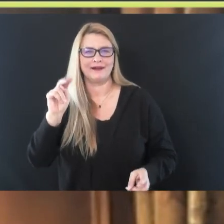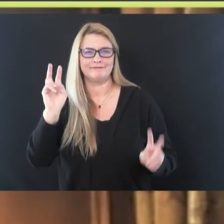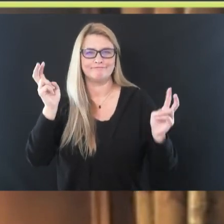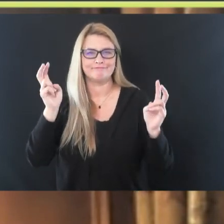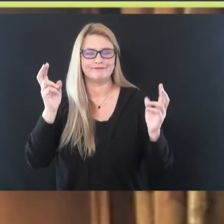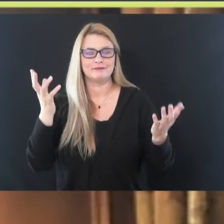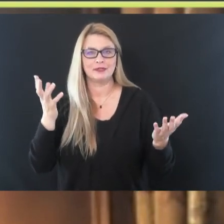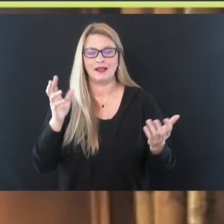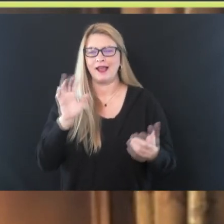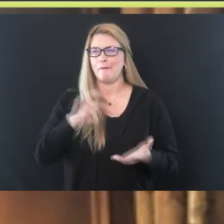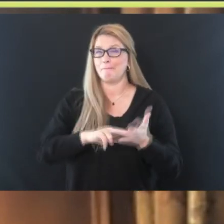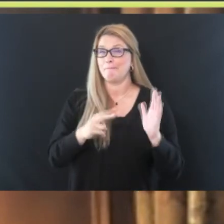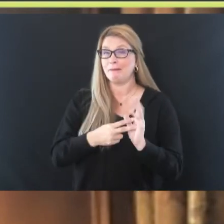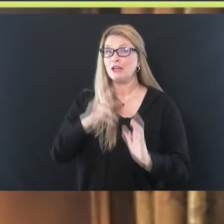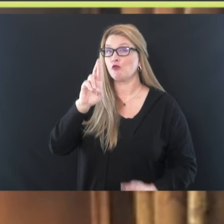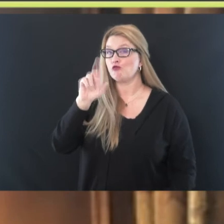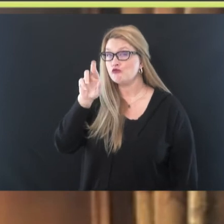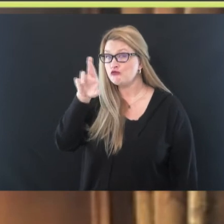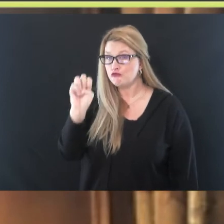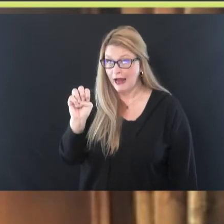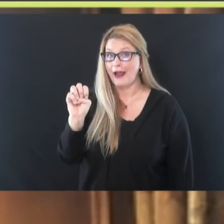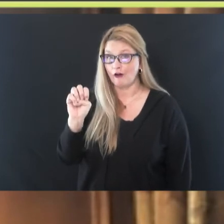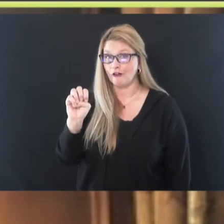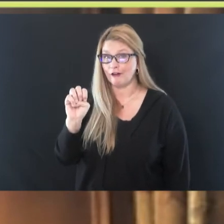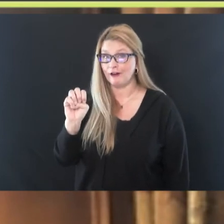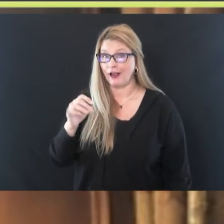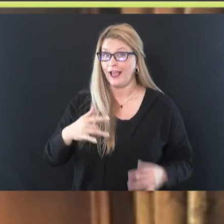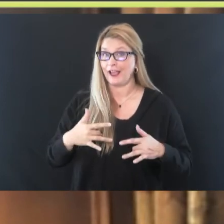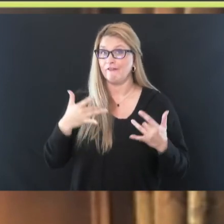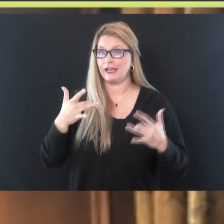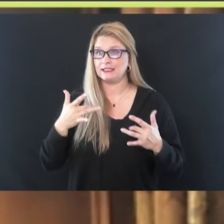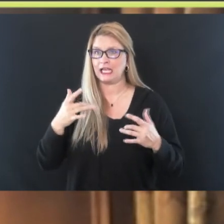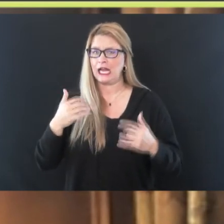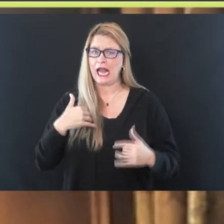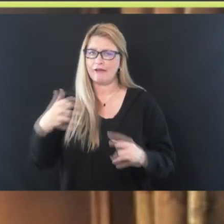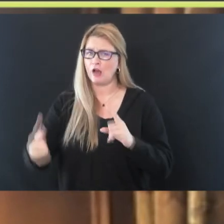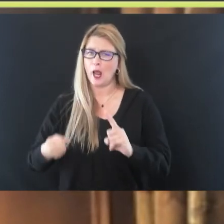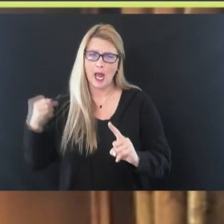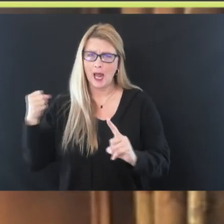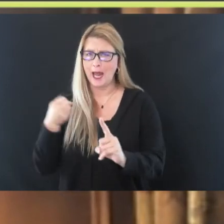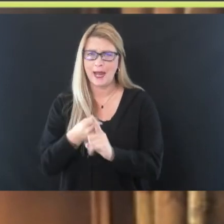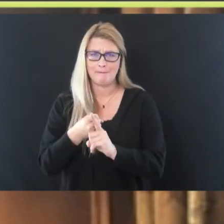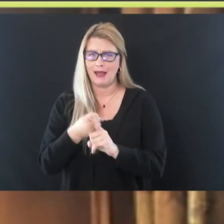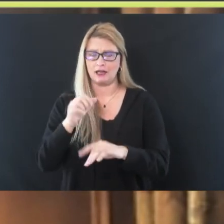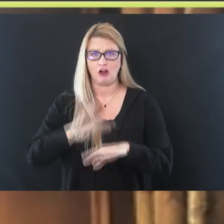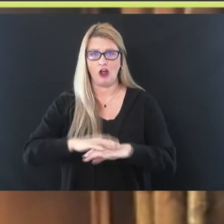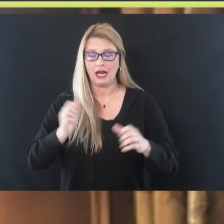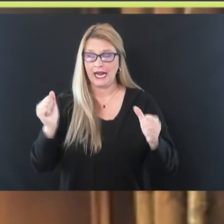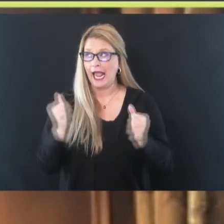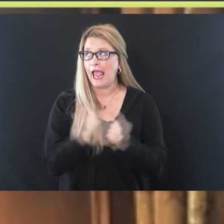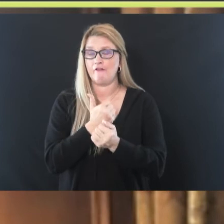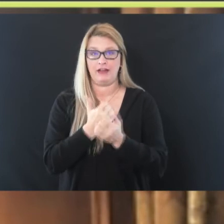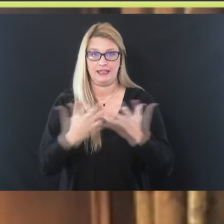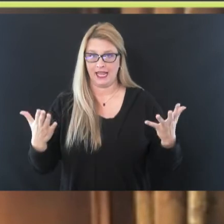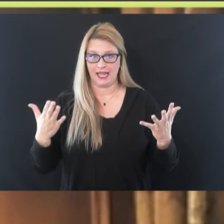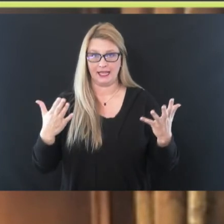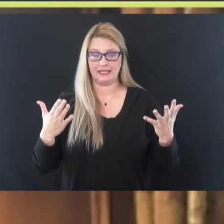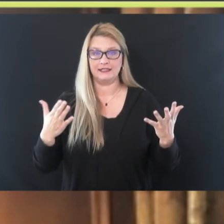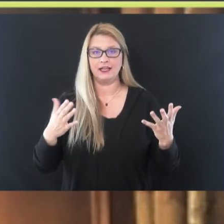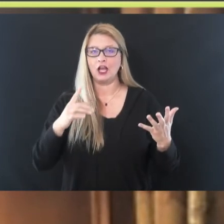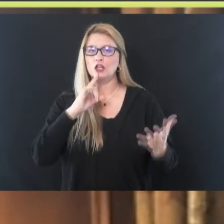events that have catastrophic impact on all of our systems. And what you learn from these events is it's really